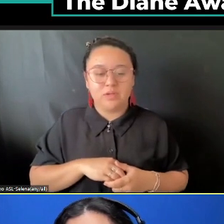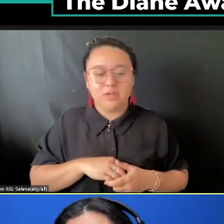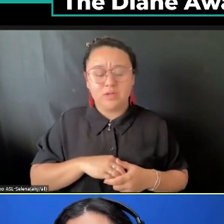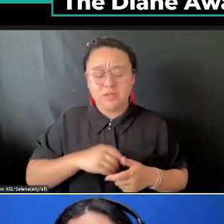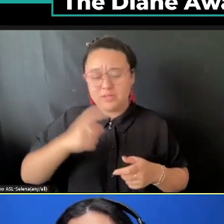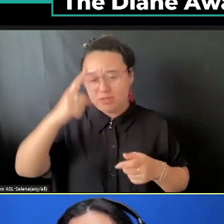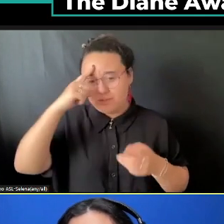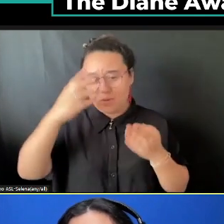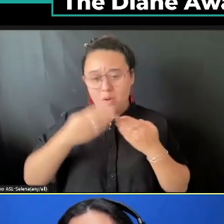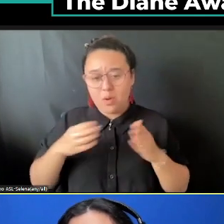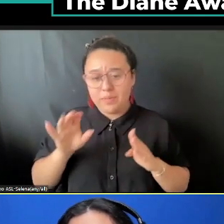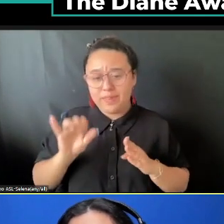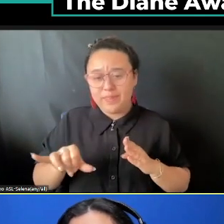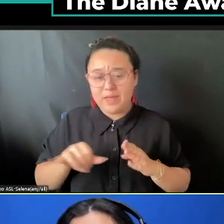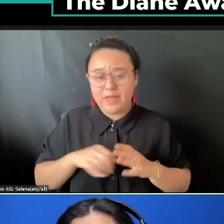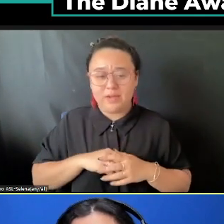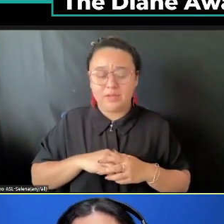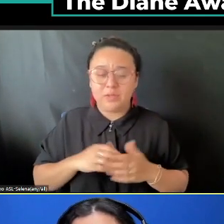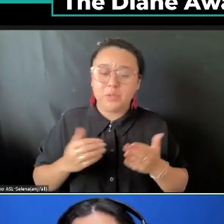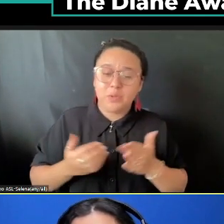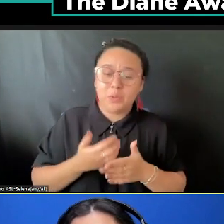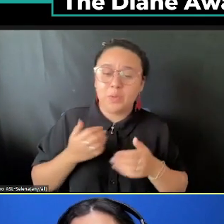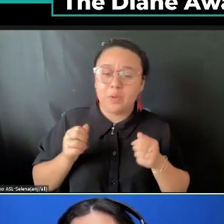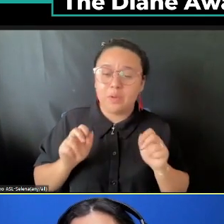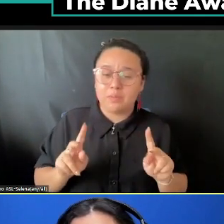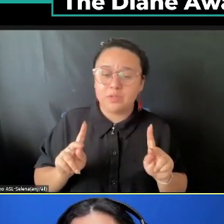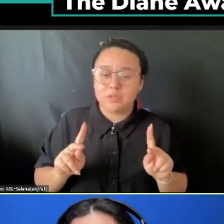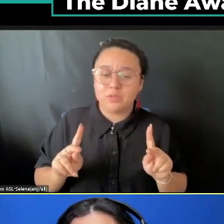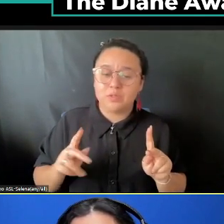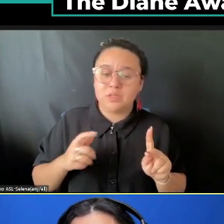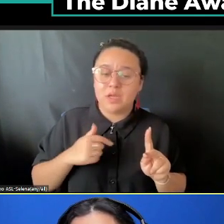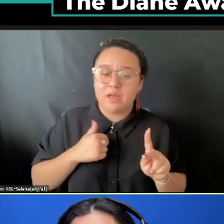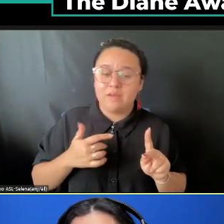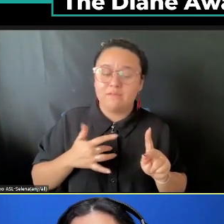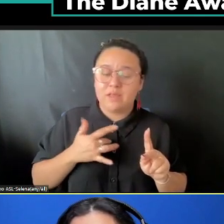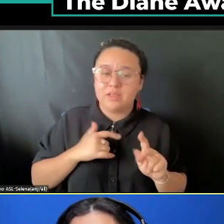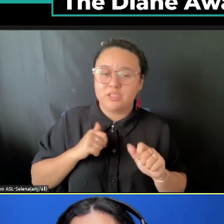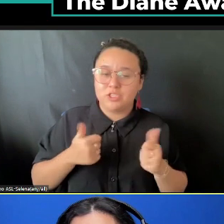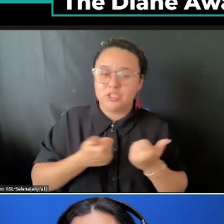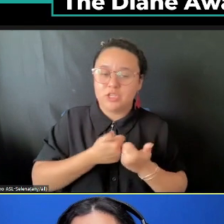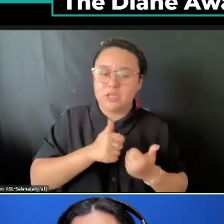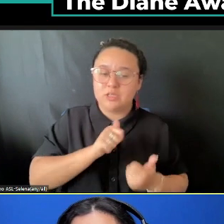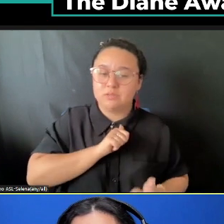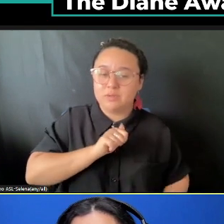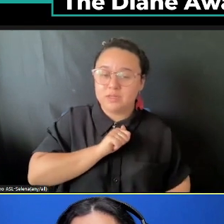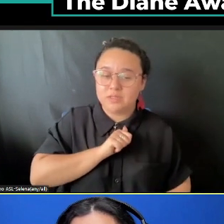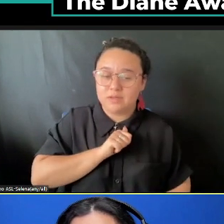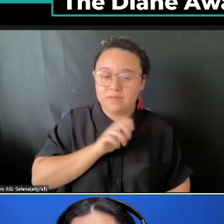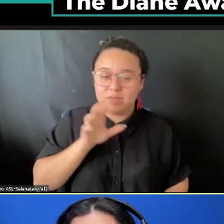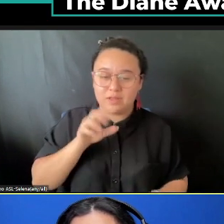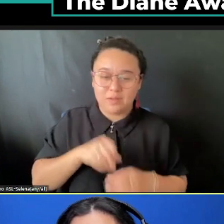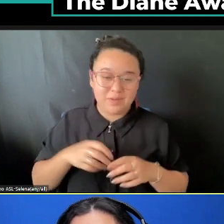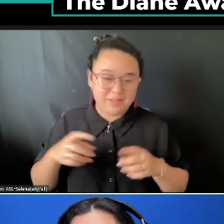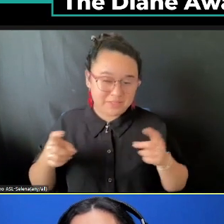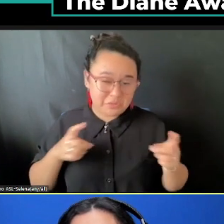Definitely open to new opportunities where I'm challenging myself, which includes